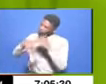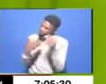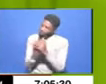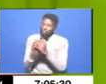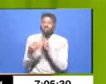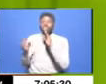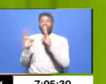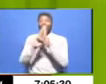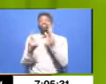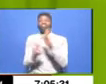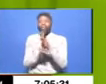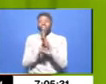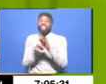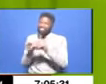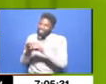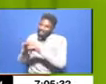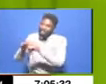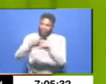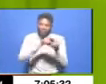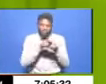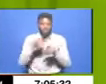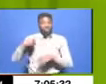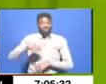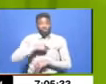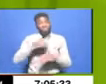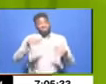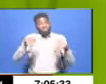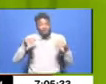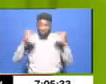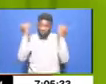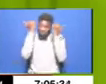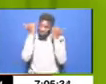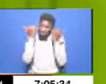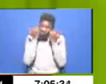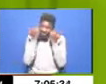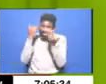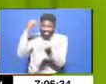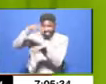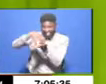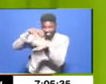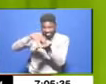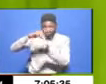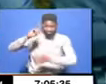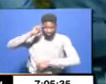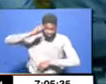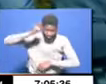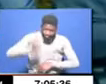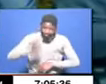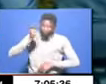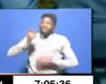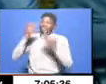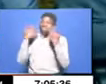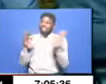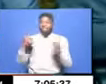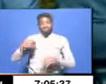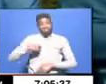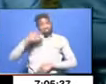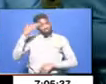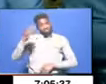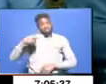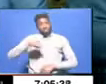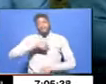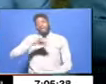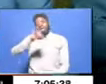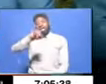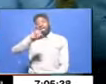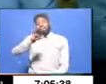So let's wait for the court case to be determined. I don't know whether we have been served as a commission, but